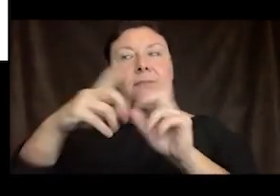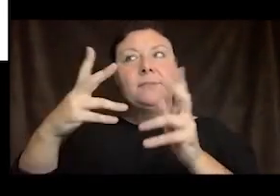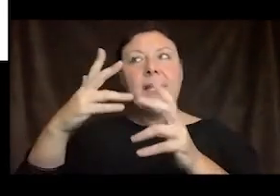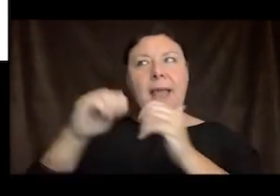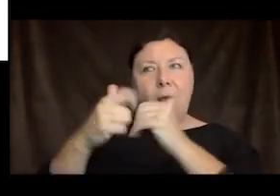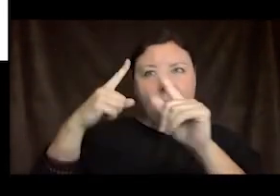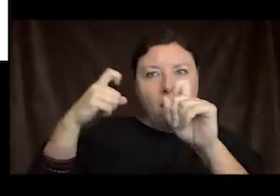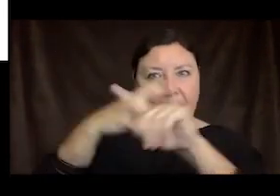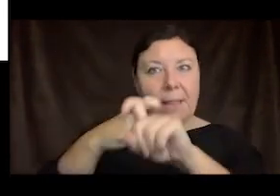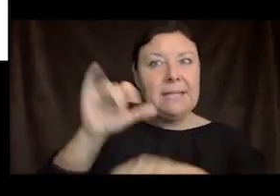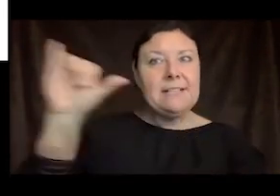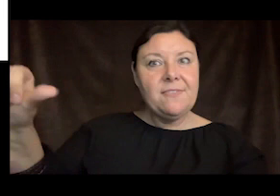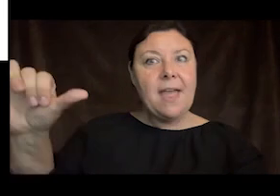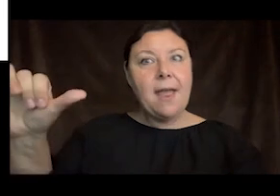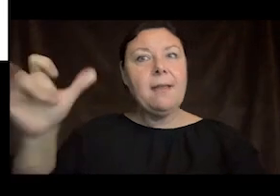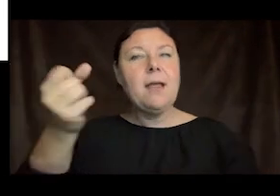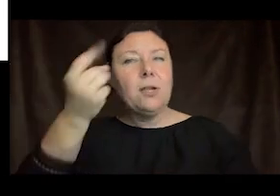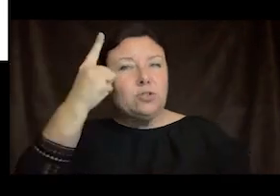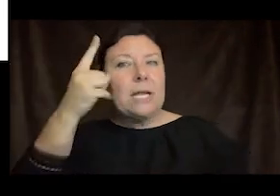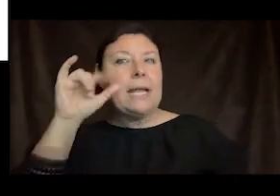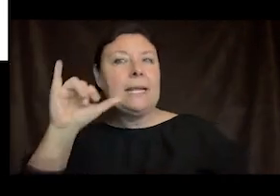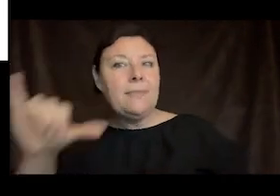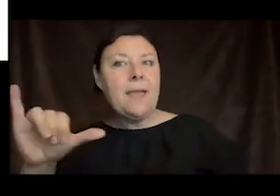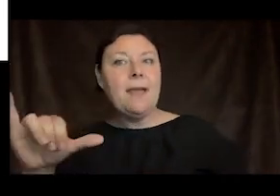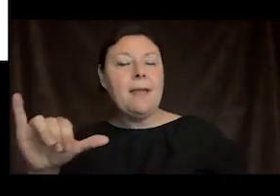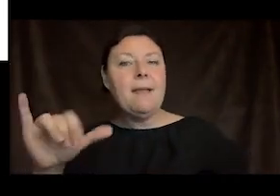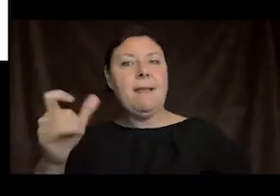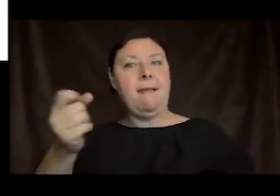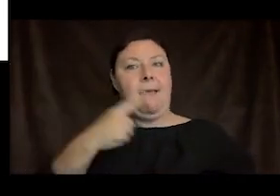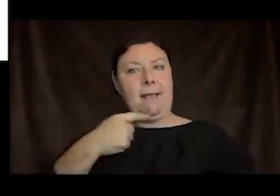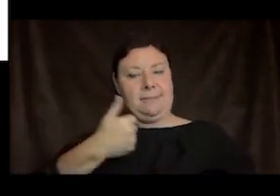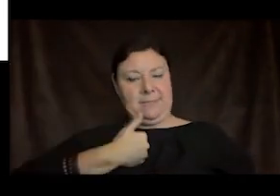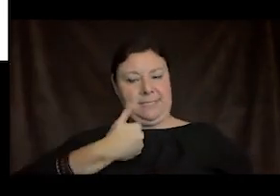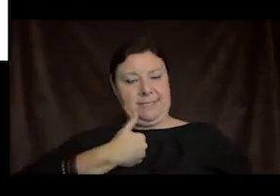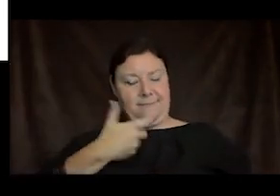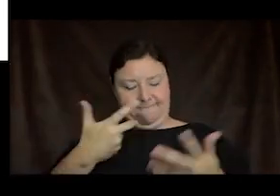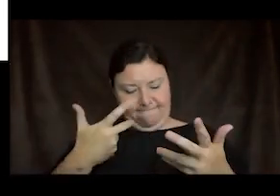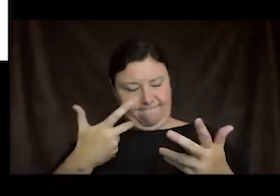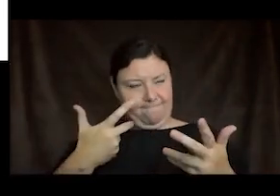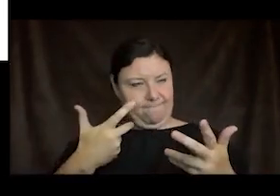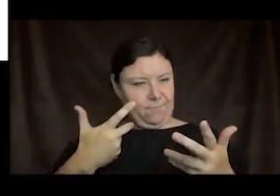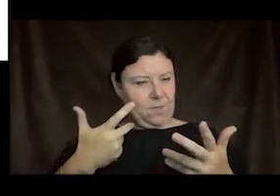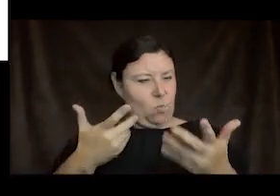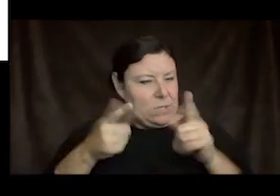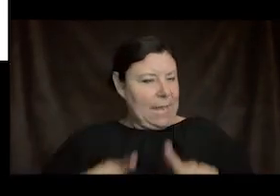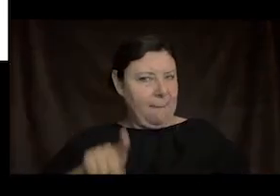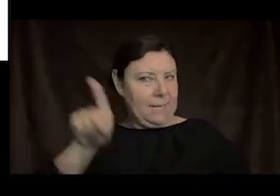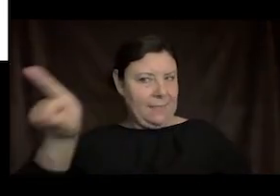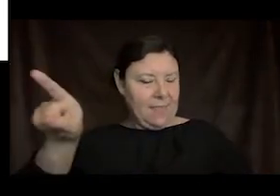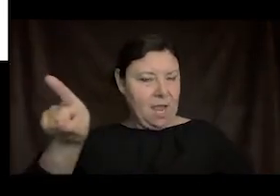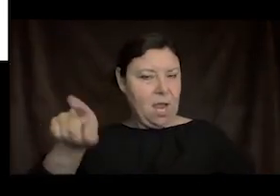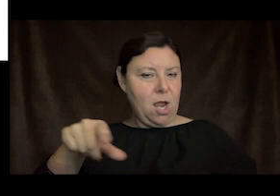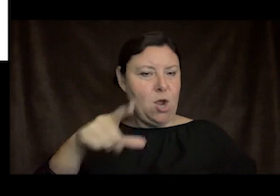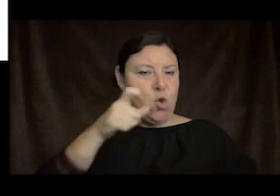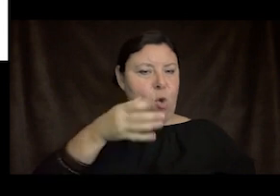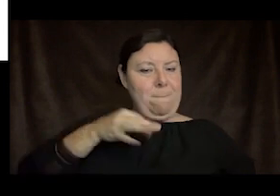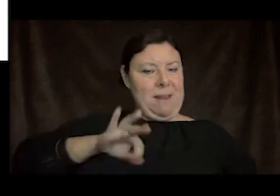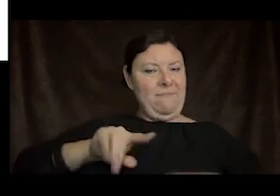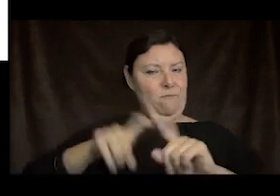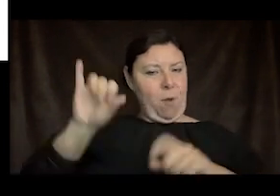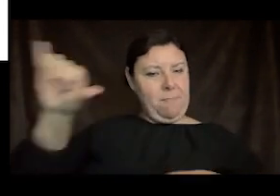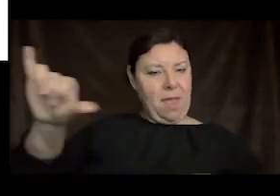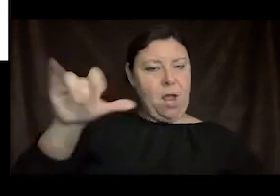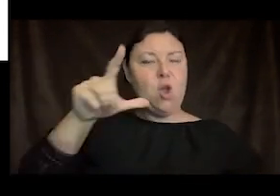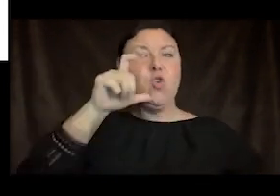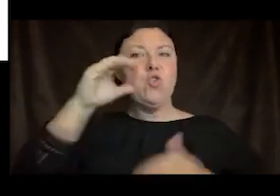seeing it, knowing it, recasting it, asking yourself the questions, well, what's going on here? Who's benefiting from this?